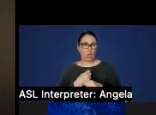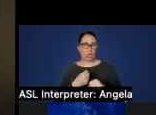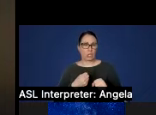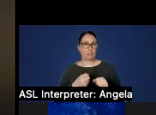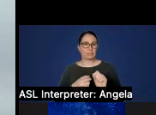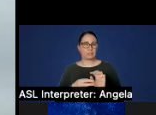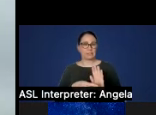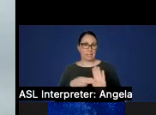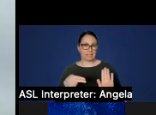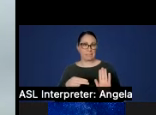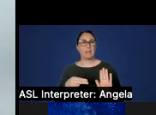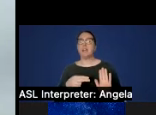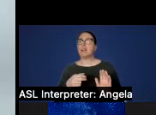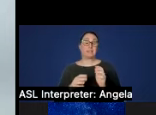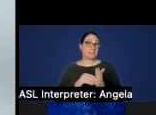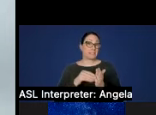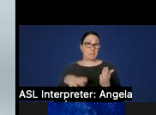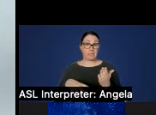it.